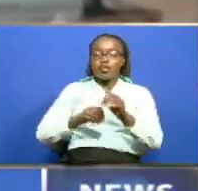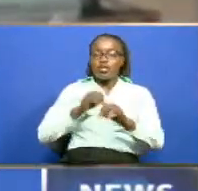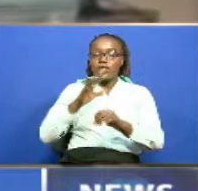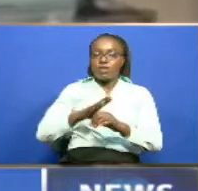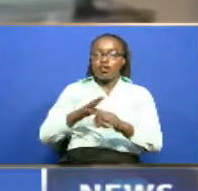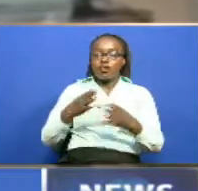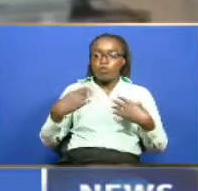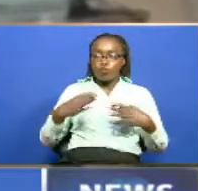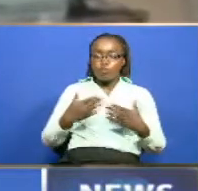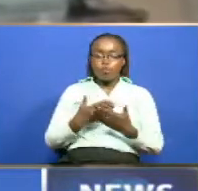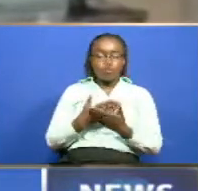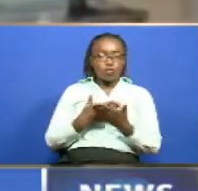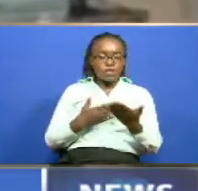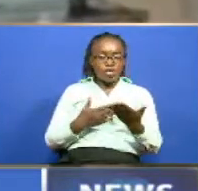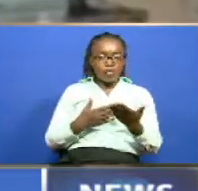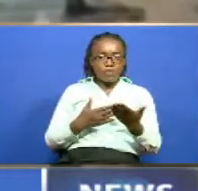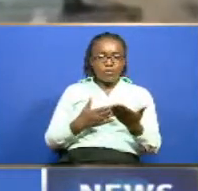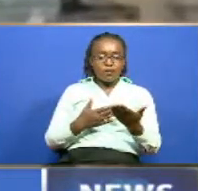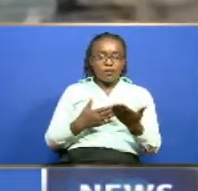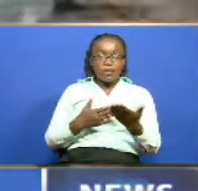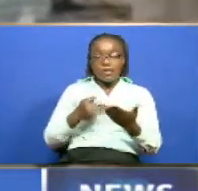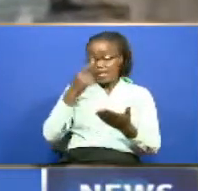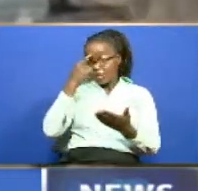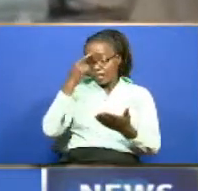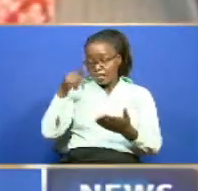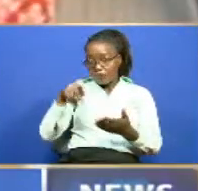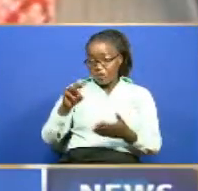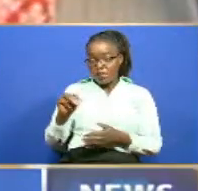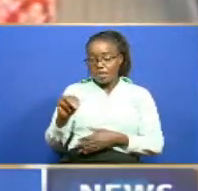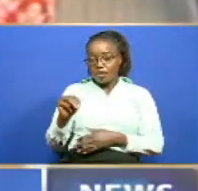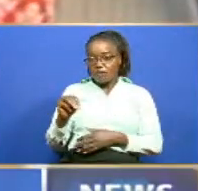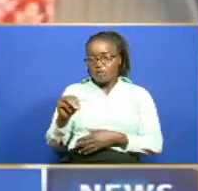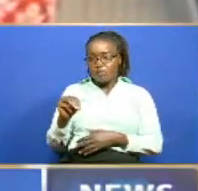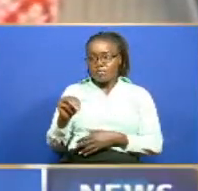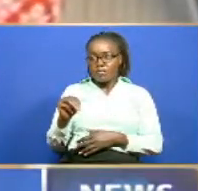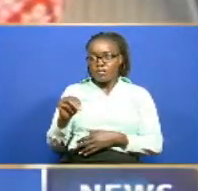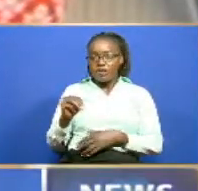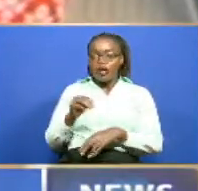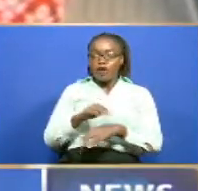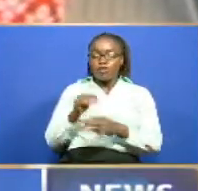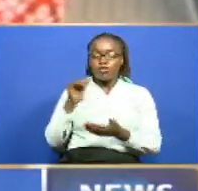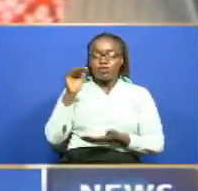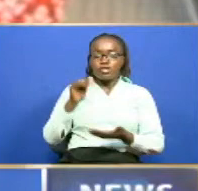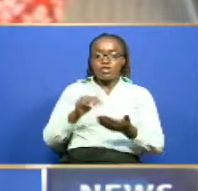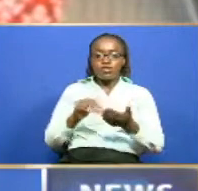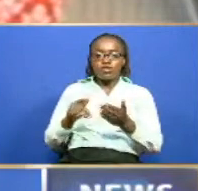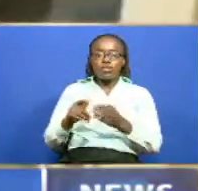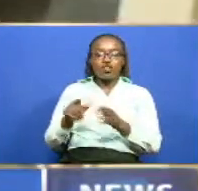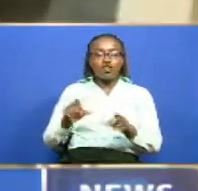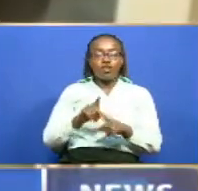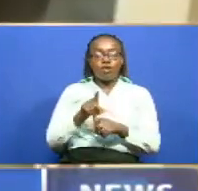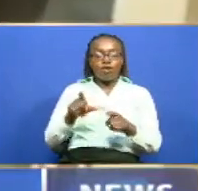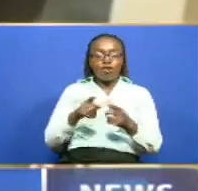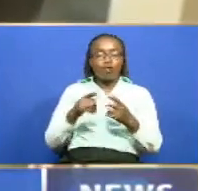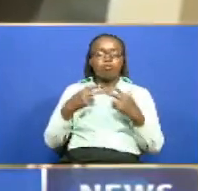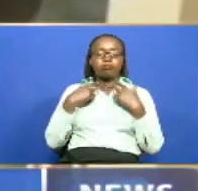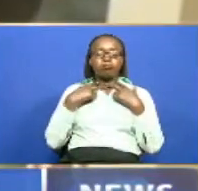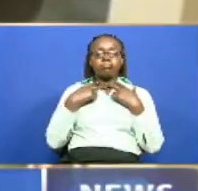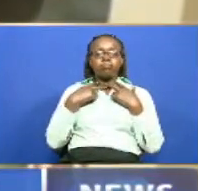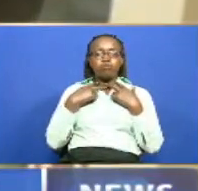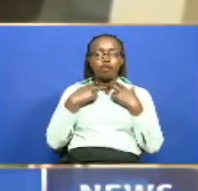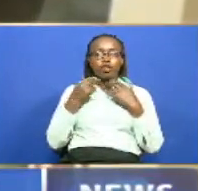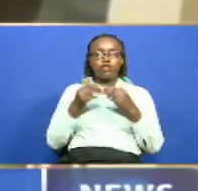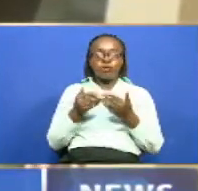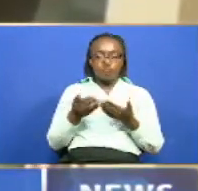16 in England and Wales. Indian Prime Minister Narendra Modi called for a reduction in local lockdowns in order to help the wider